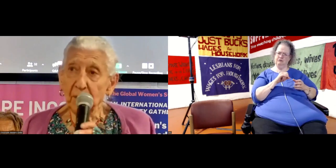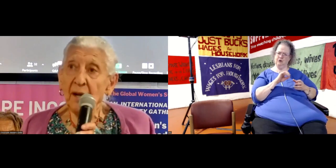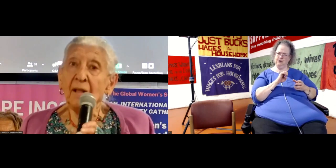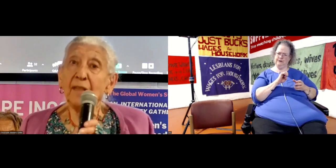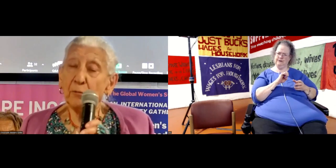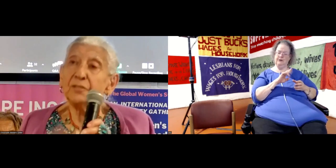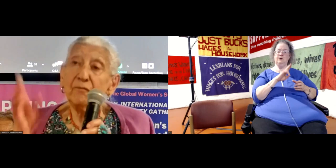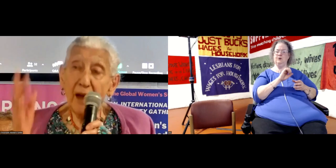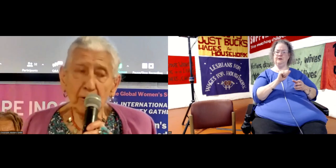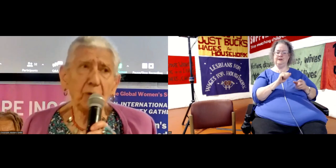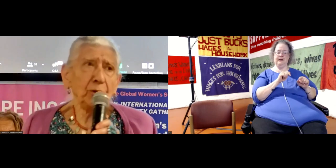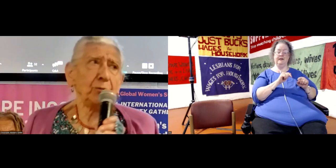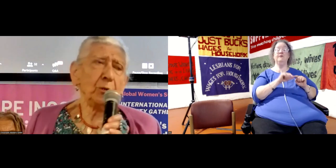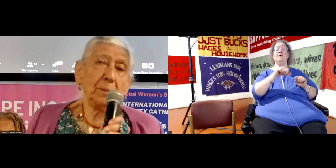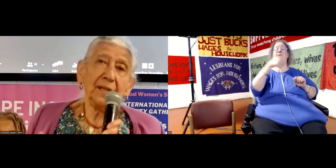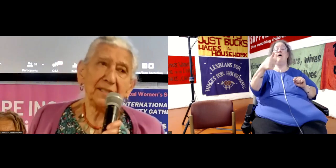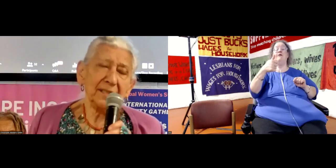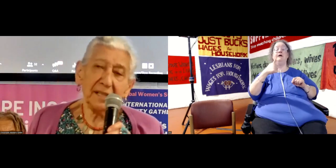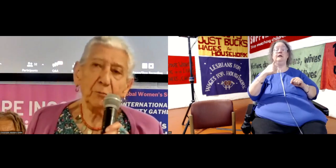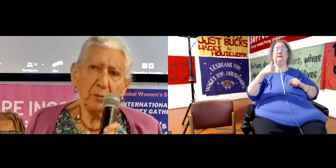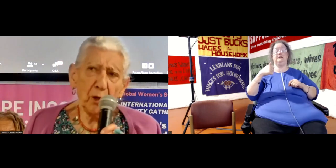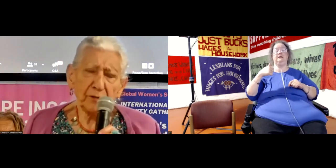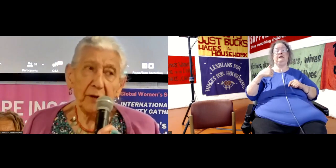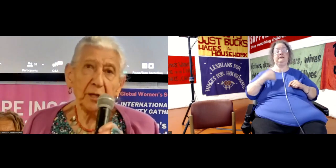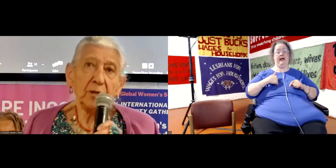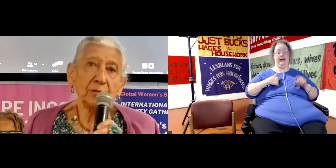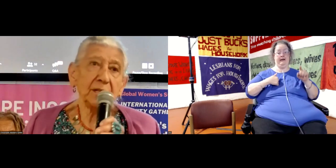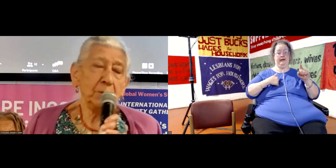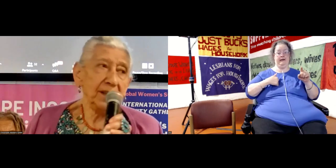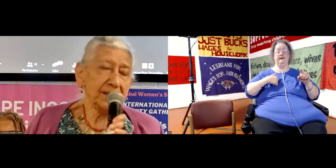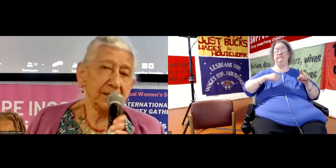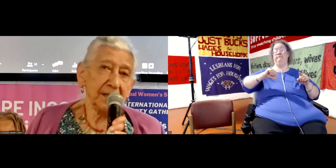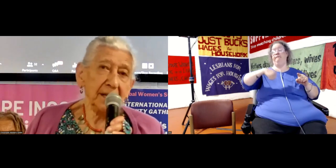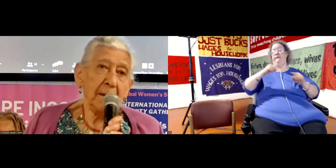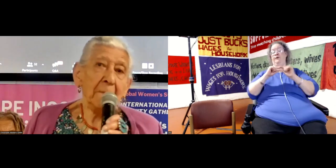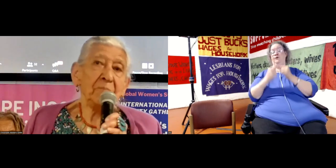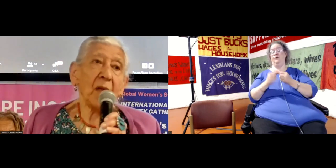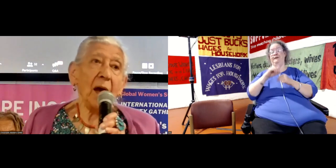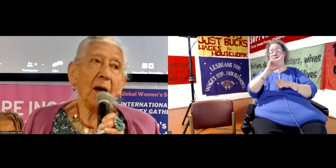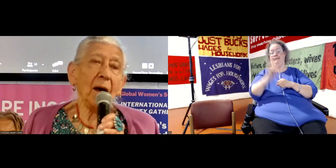Toronto. There was a very good group in Italy. We worked very closely with Italy.